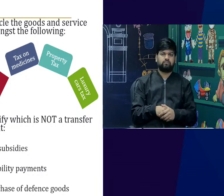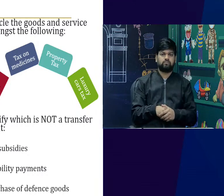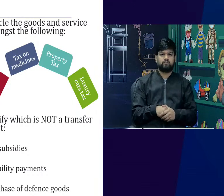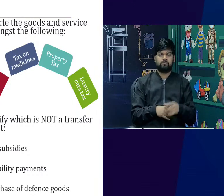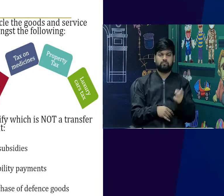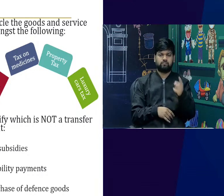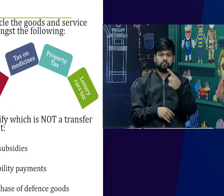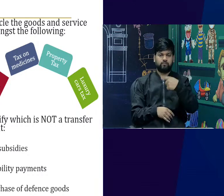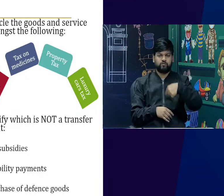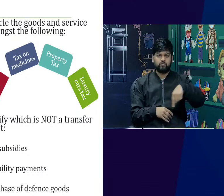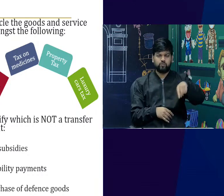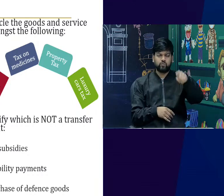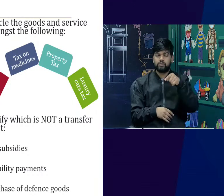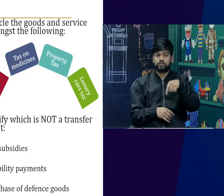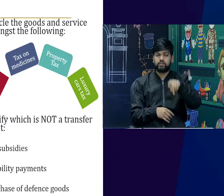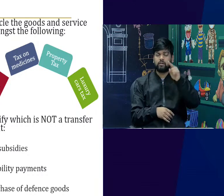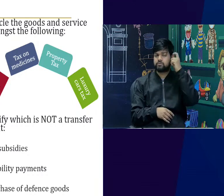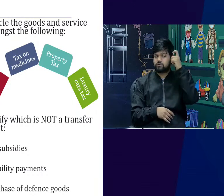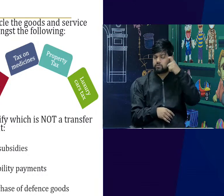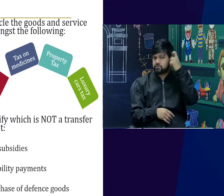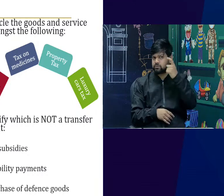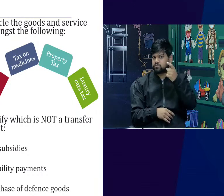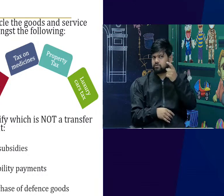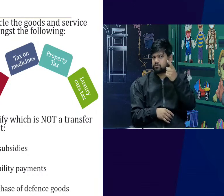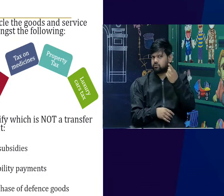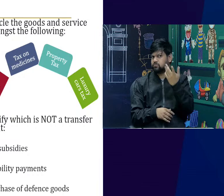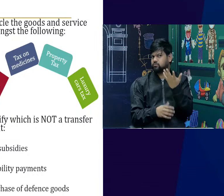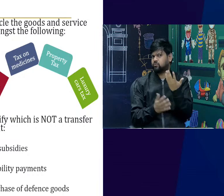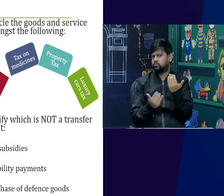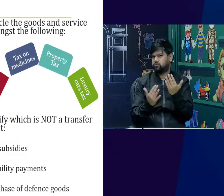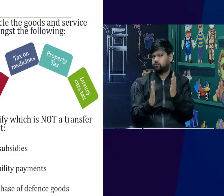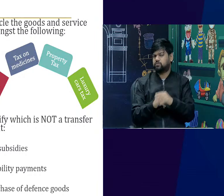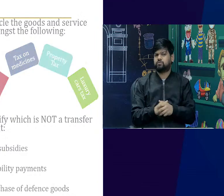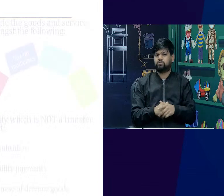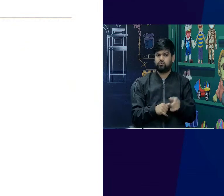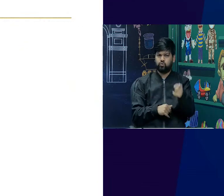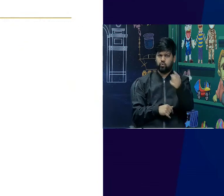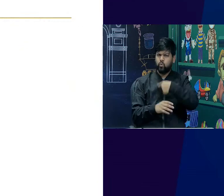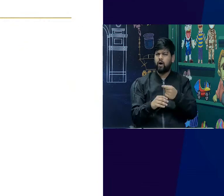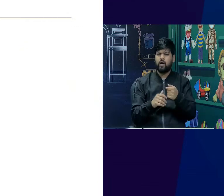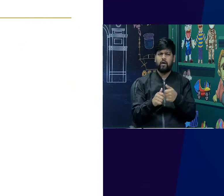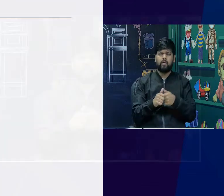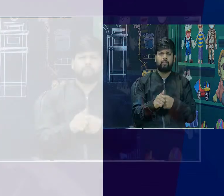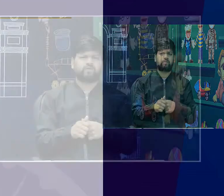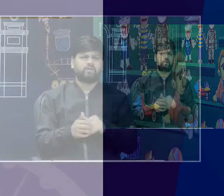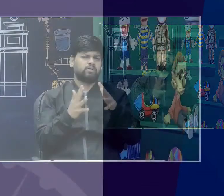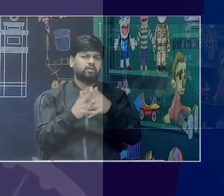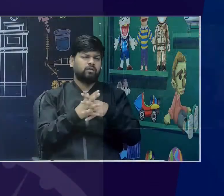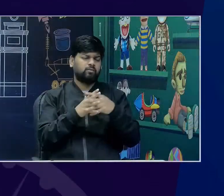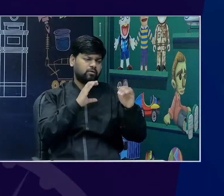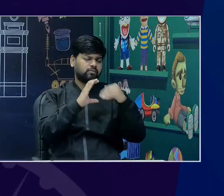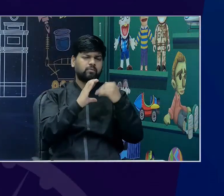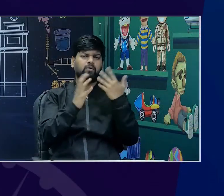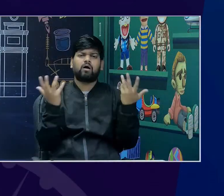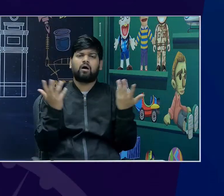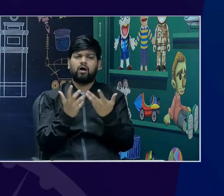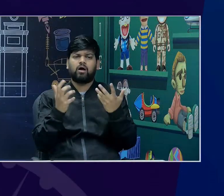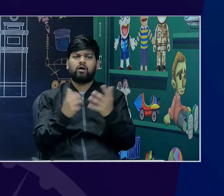unemployment compensation. And all our viewers can submit their entries and homework to us at this mail ID flashing on your screens.